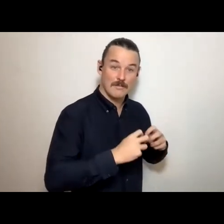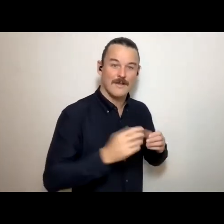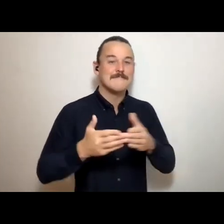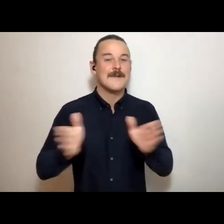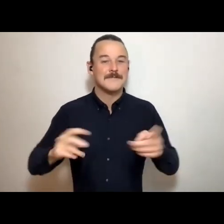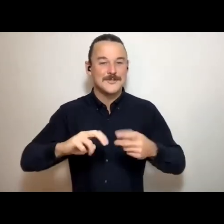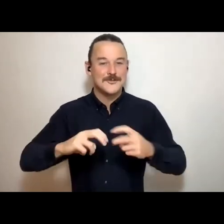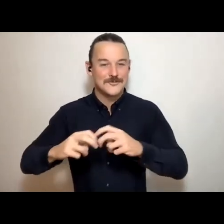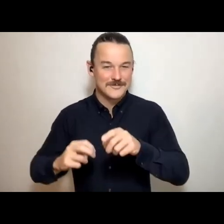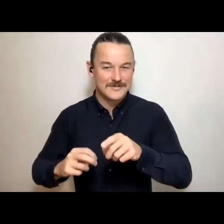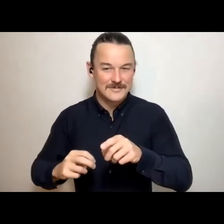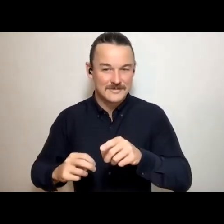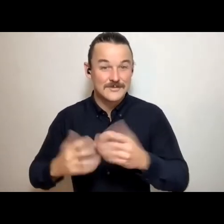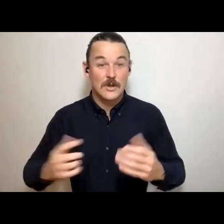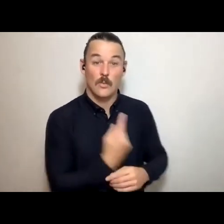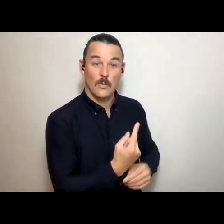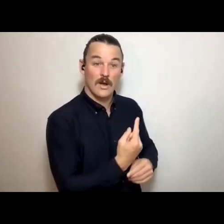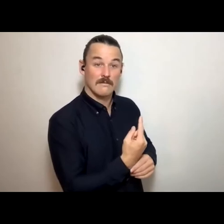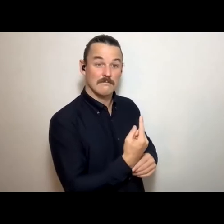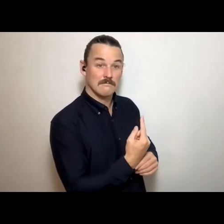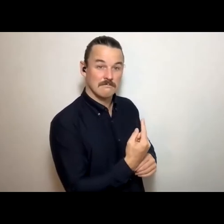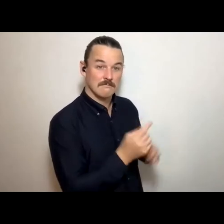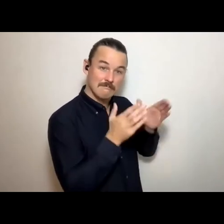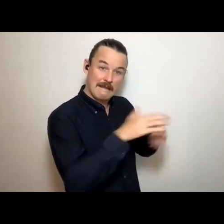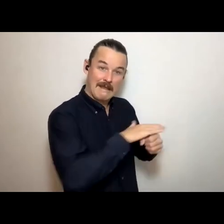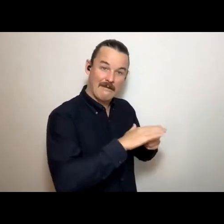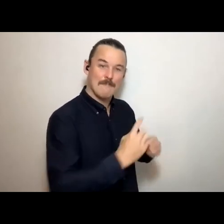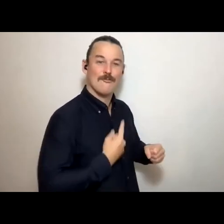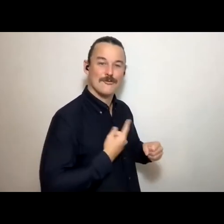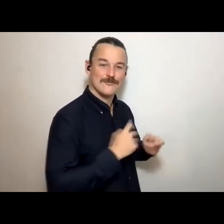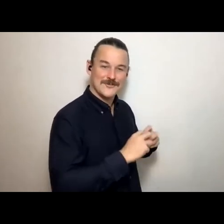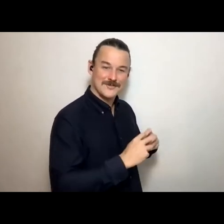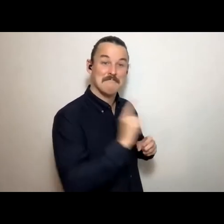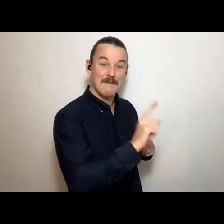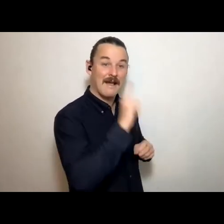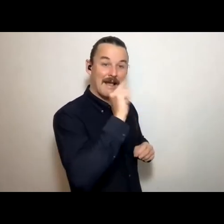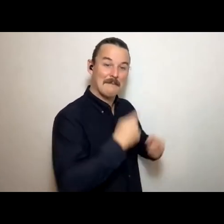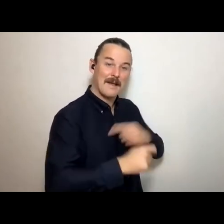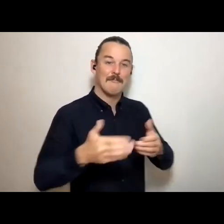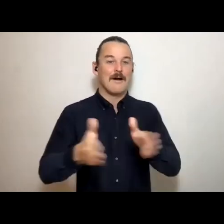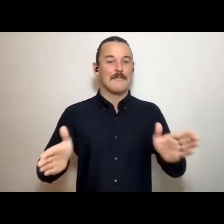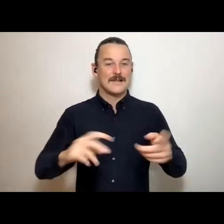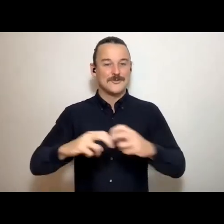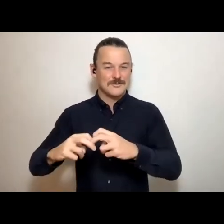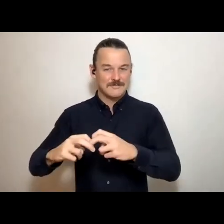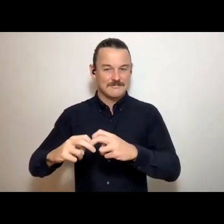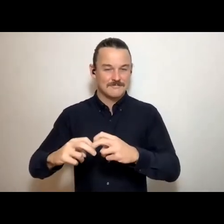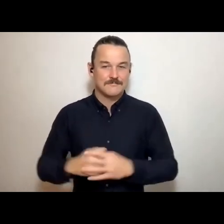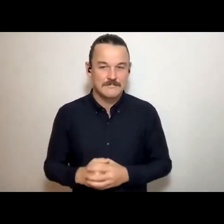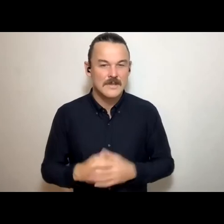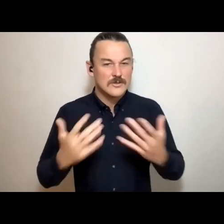considered personal in one context and public in another is a keen sociological endeavour. So how do we do